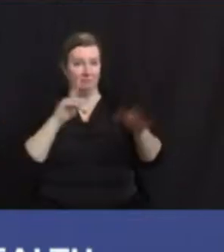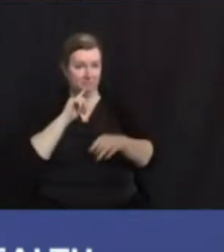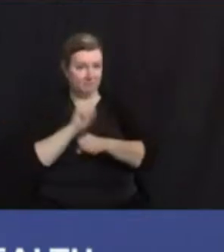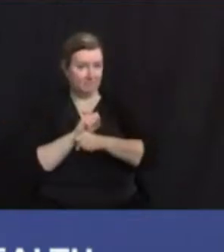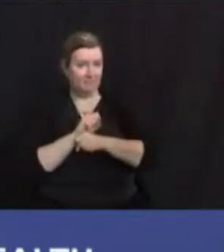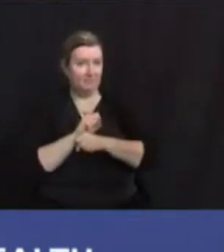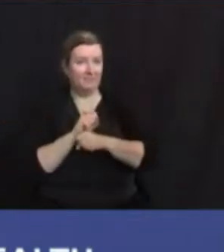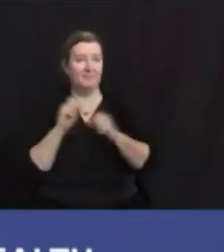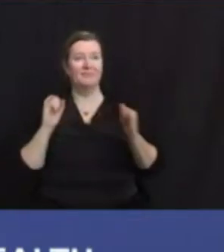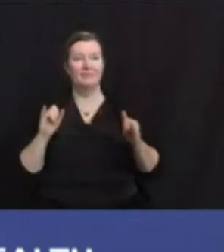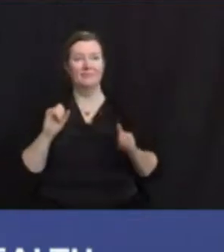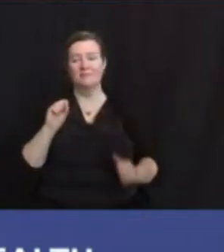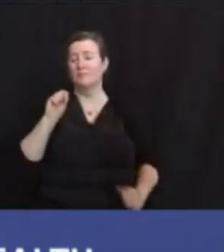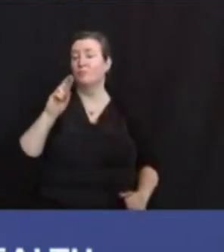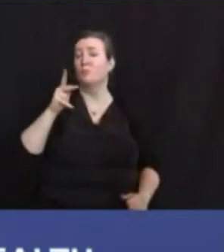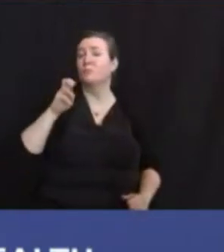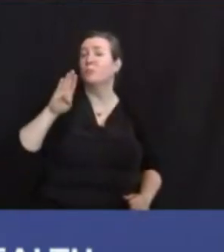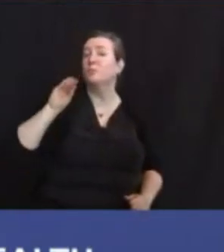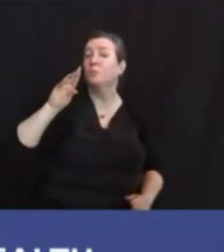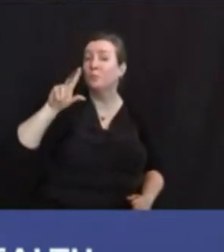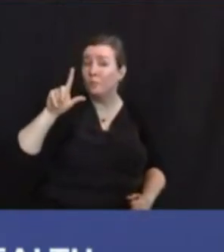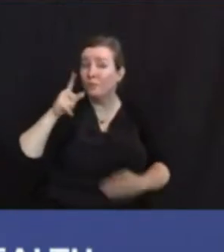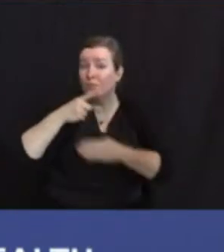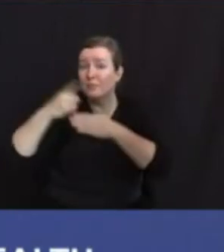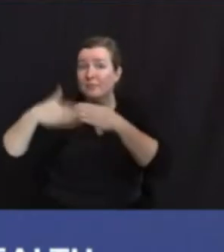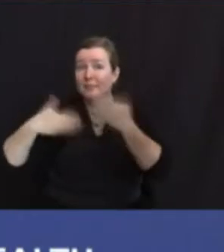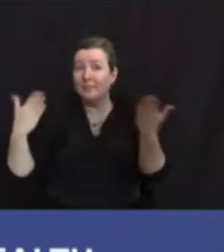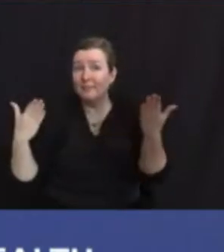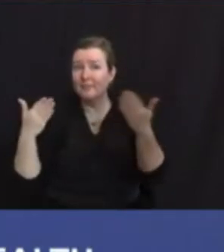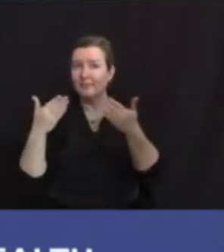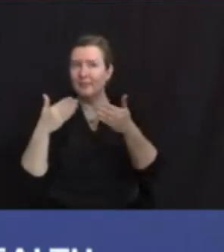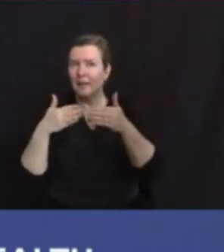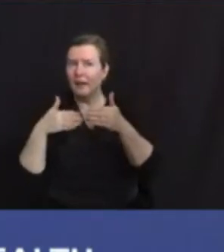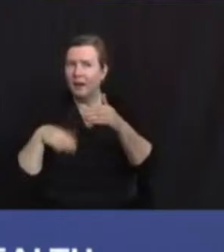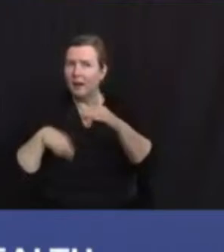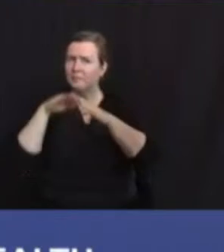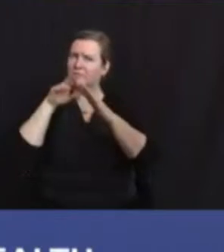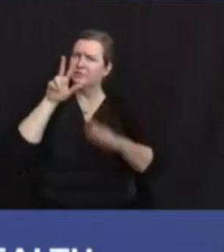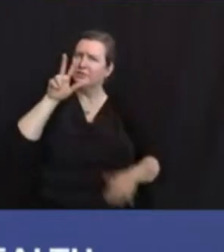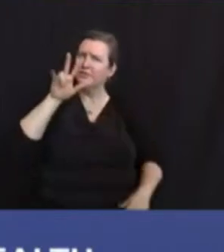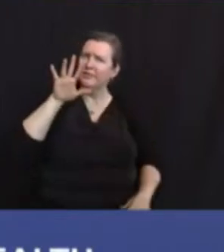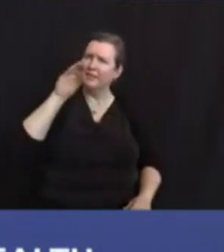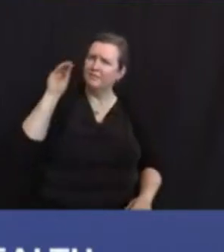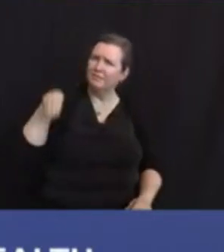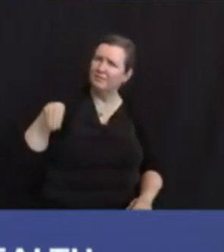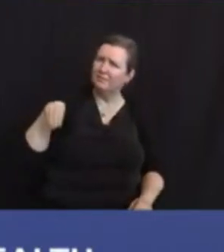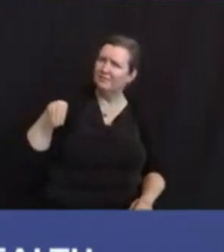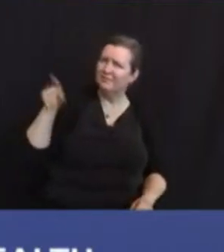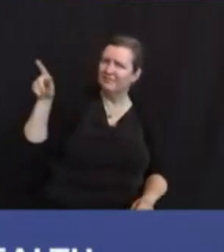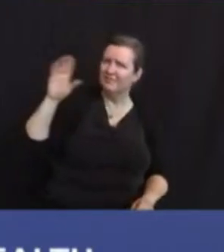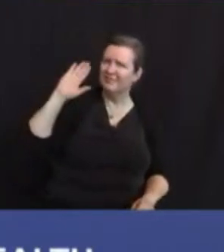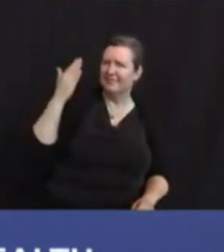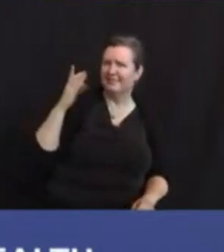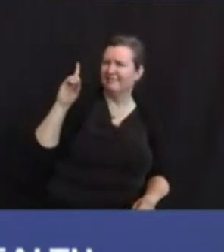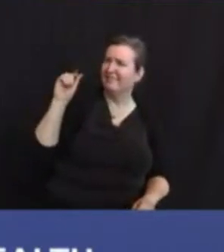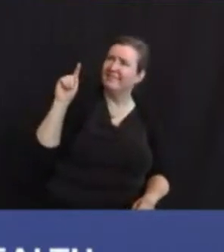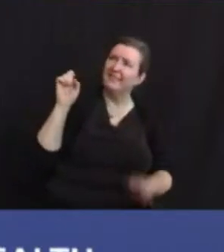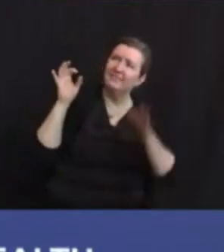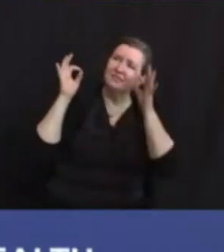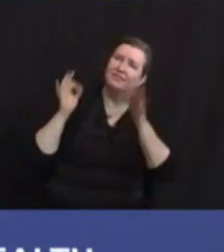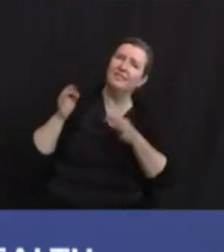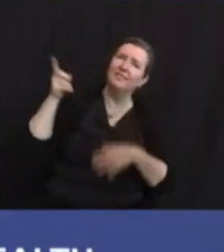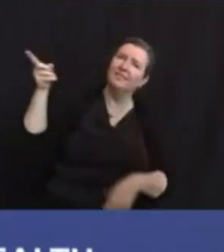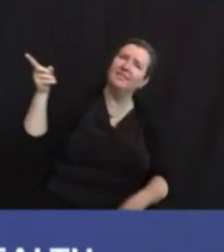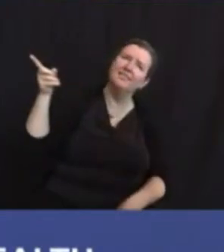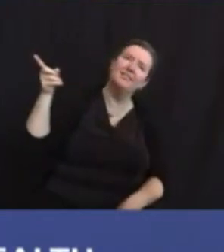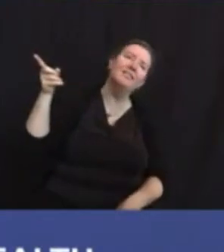Does your mother know that you beat your dog? That sounds like one of those premises. May I say, David, you should answer the first